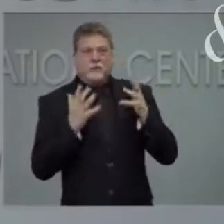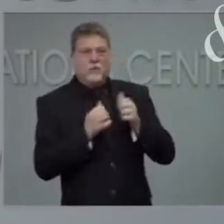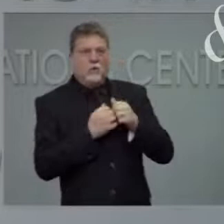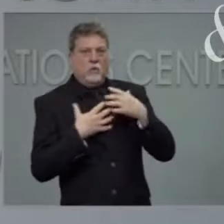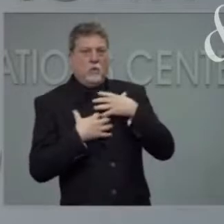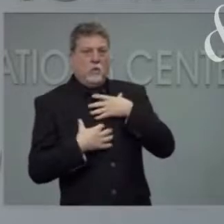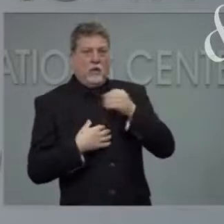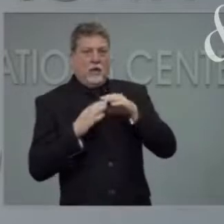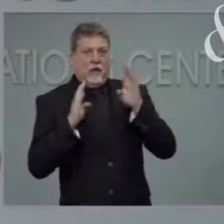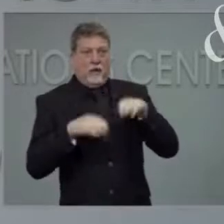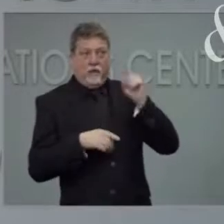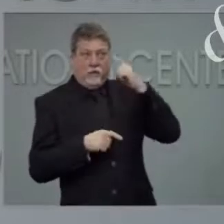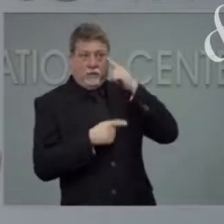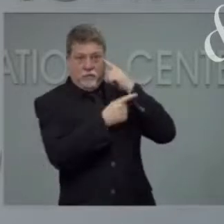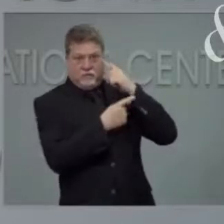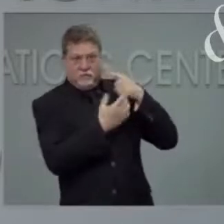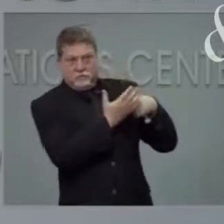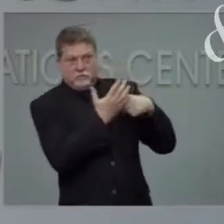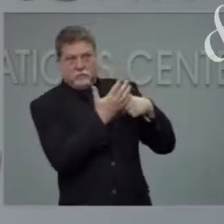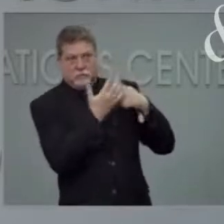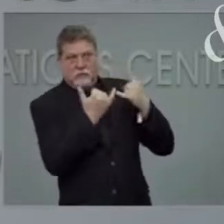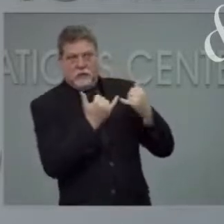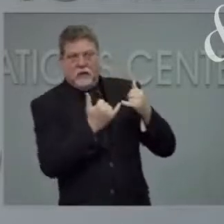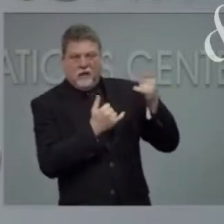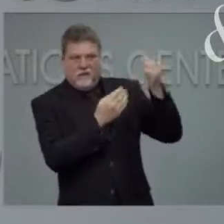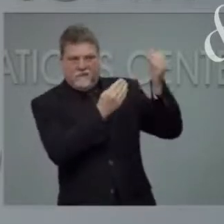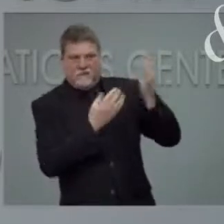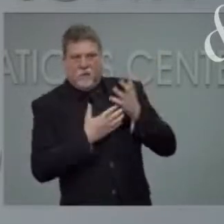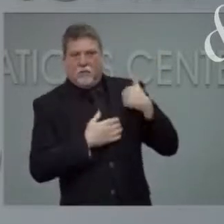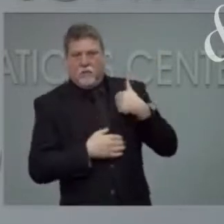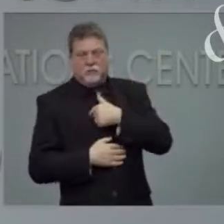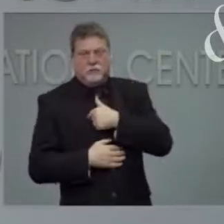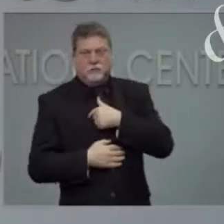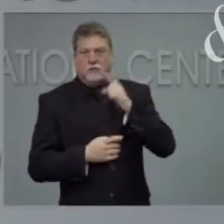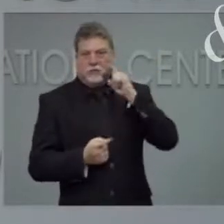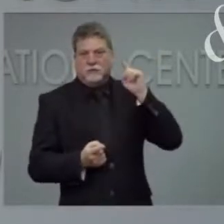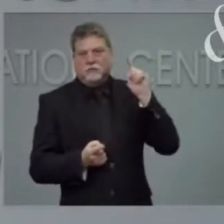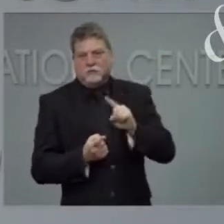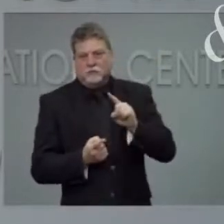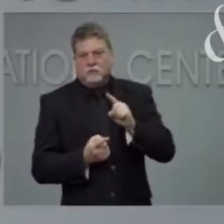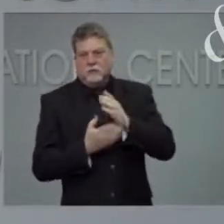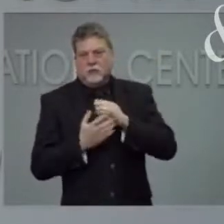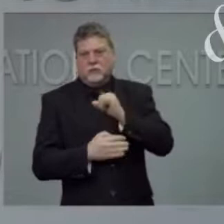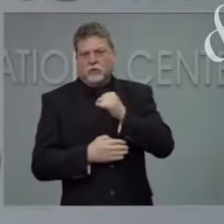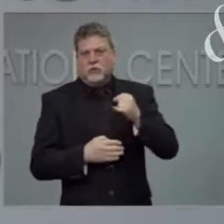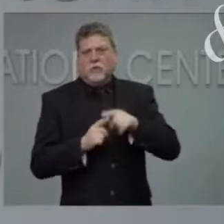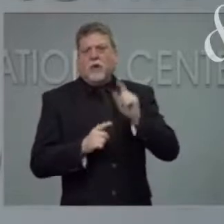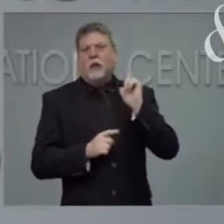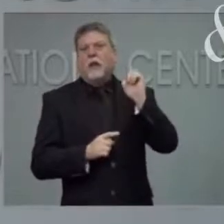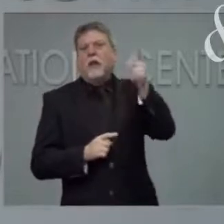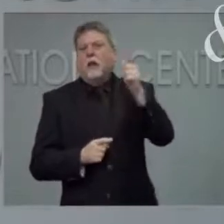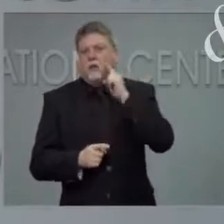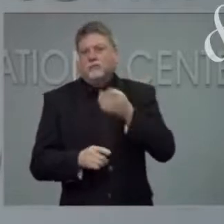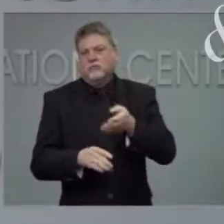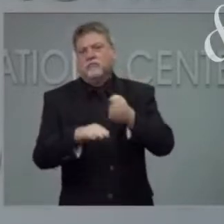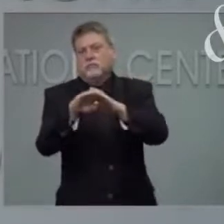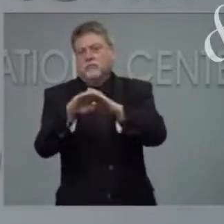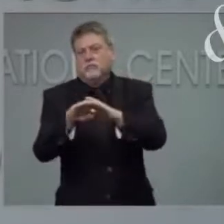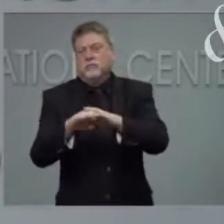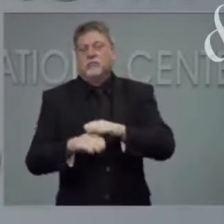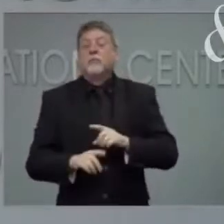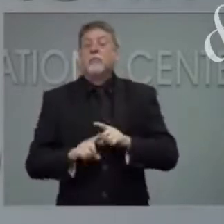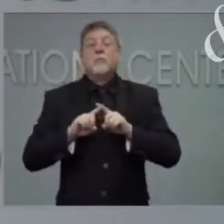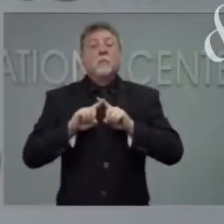is supposed to ramp back up. But I think, and I'll let Dr. Cohen expound on this, but I do think that because of the